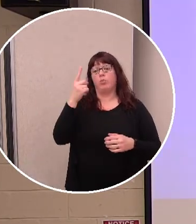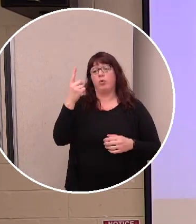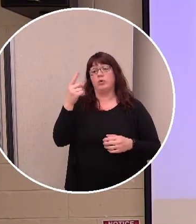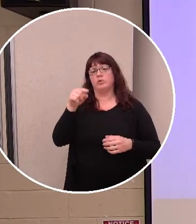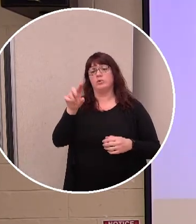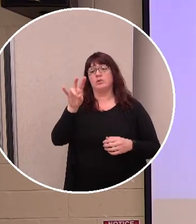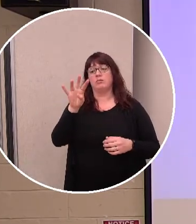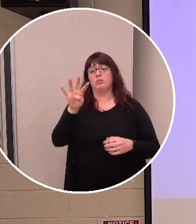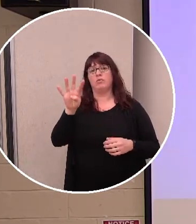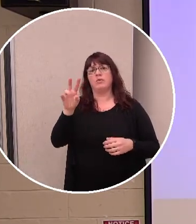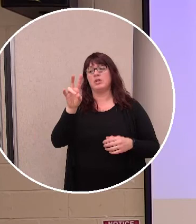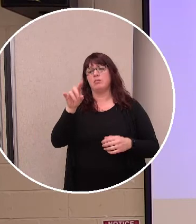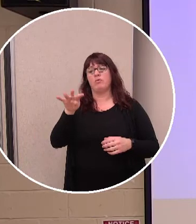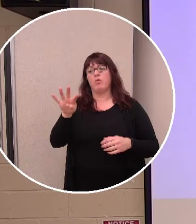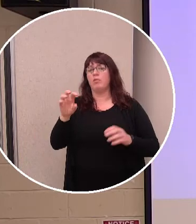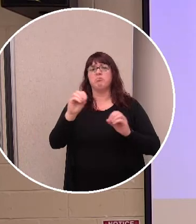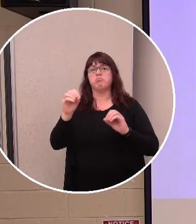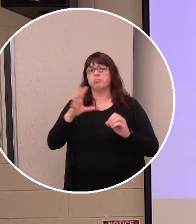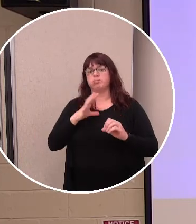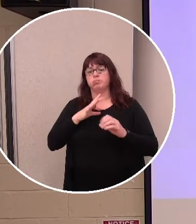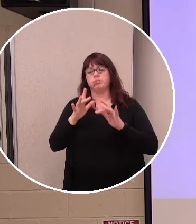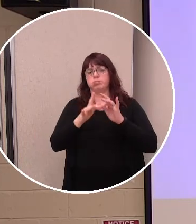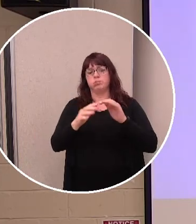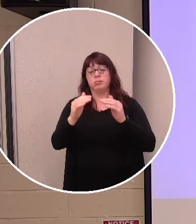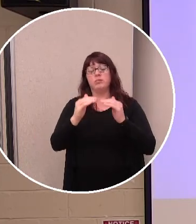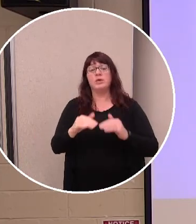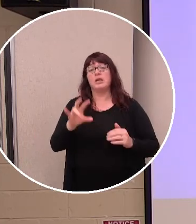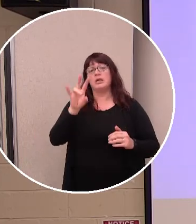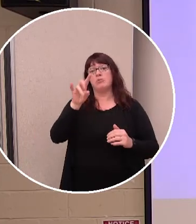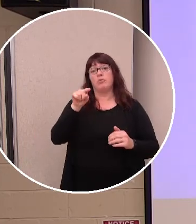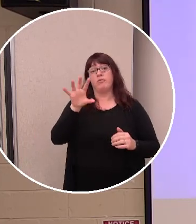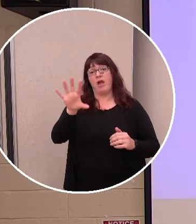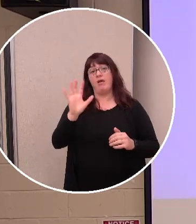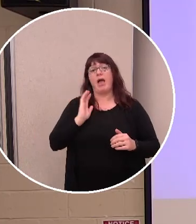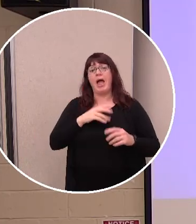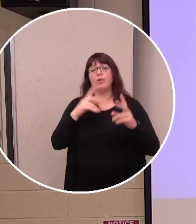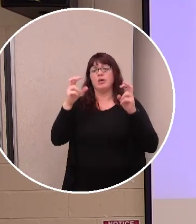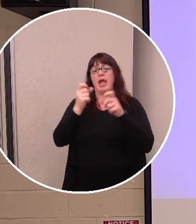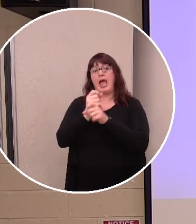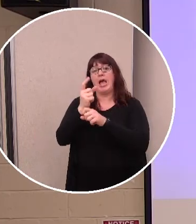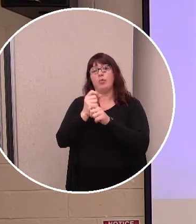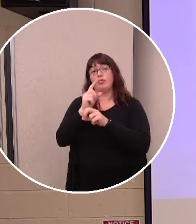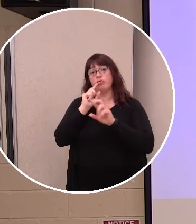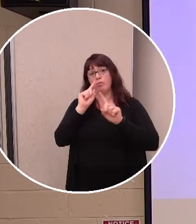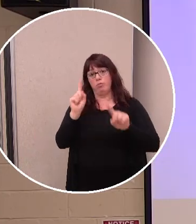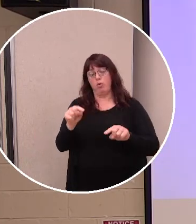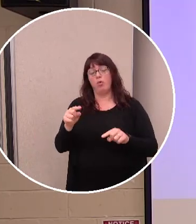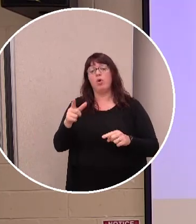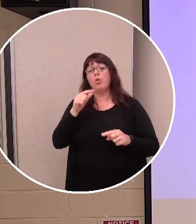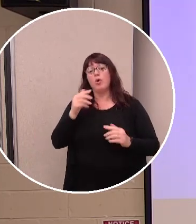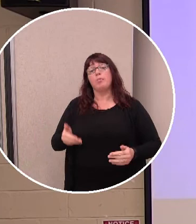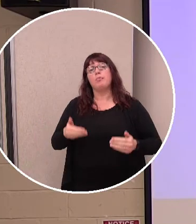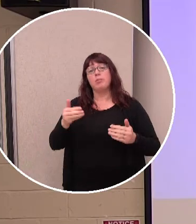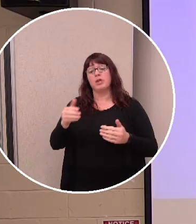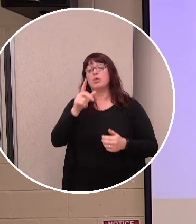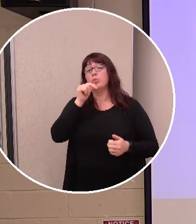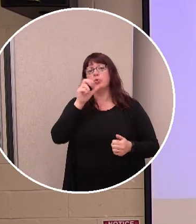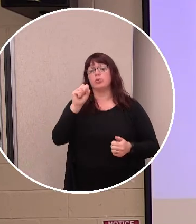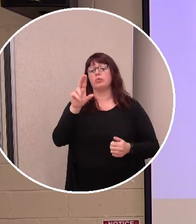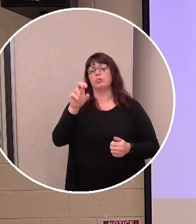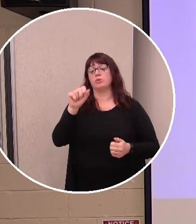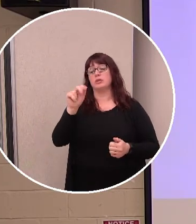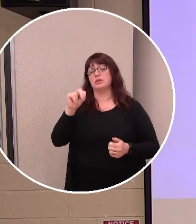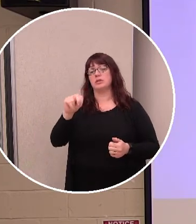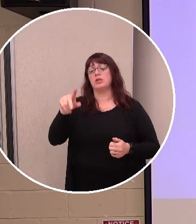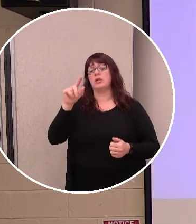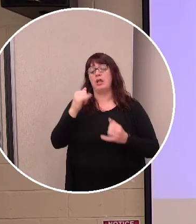because there are no reports. So 7.5 is our annual report, which is going to be presented by Susan Tobin, and